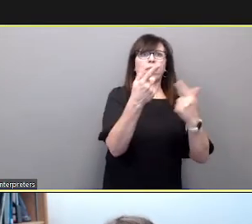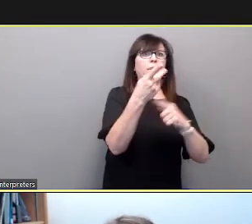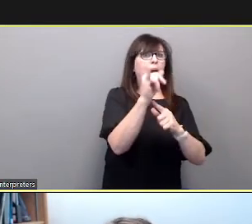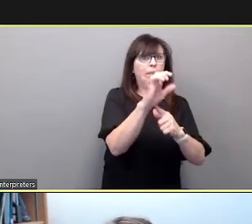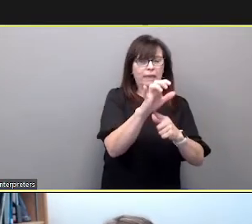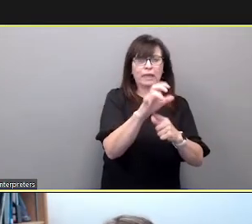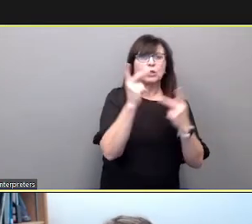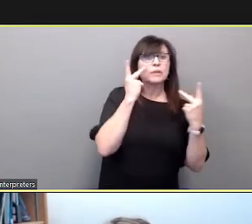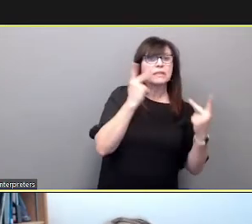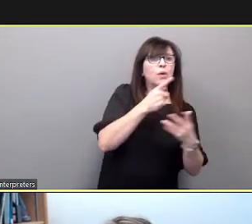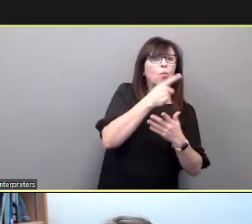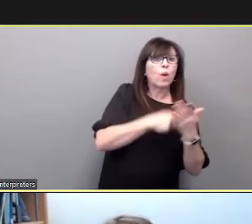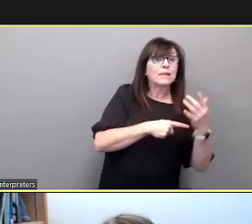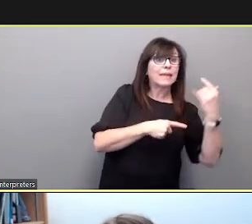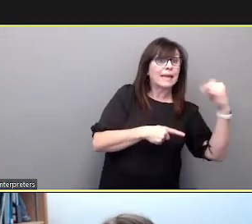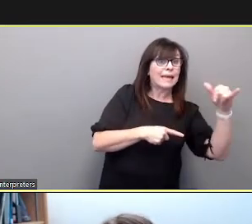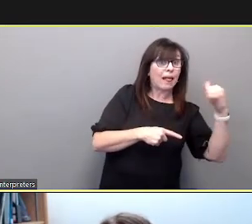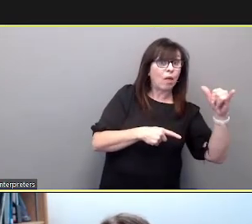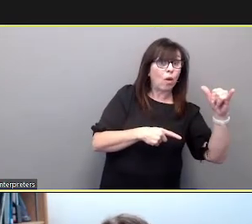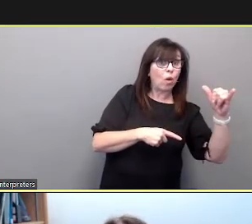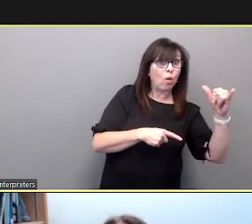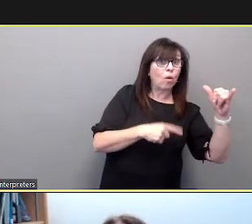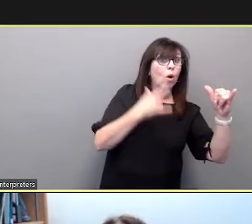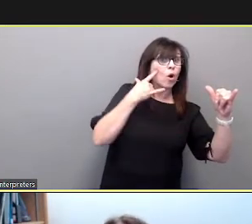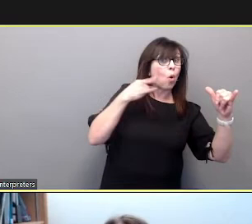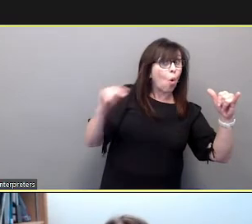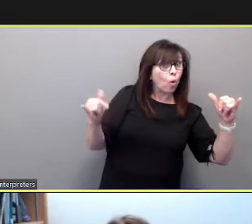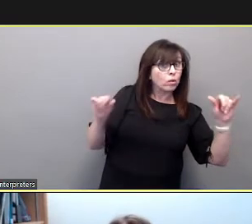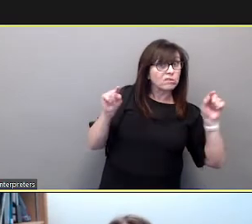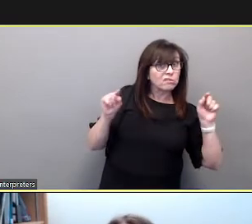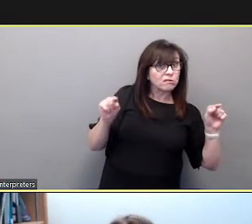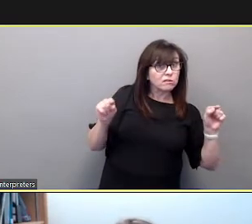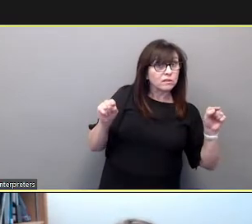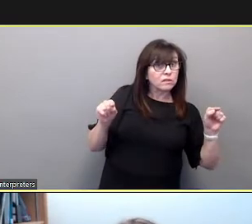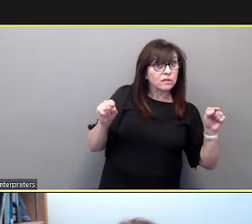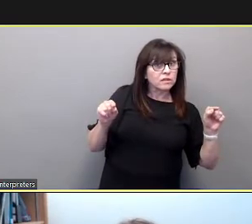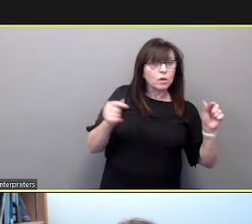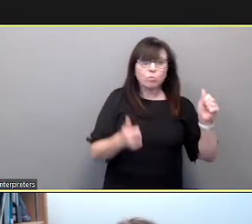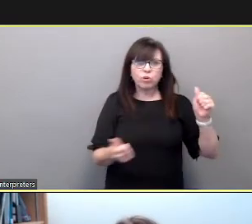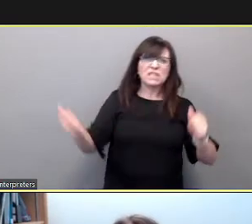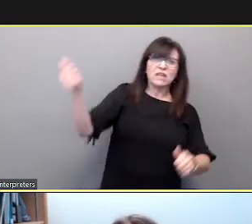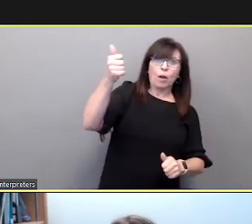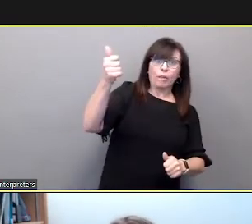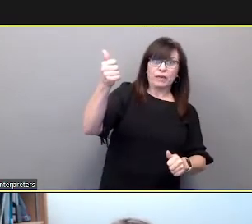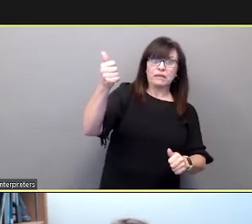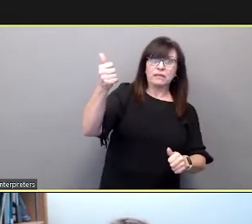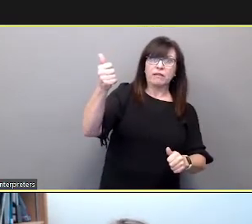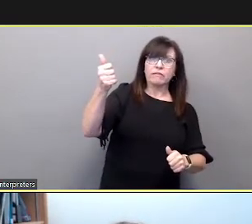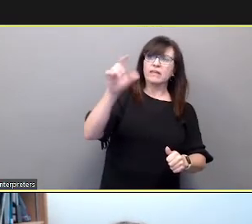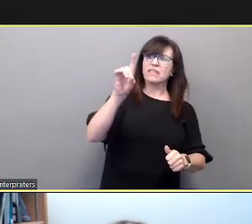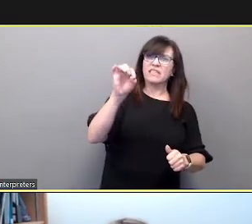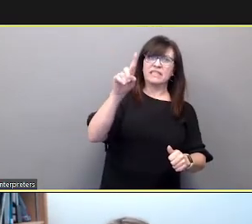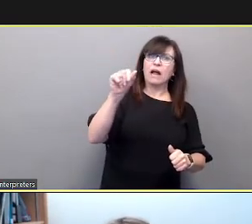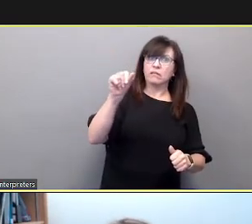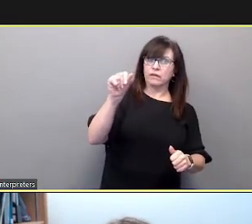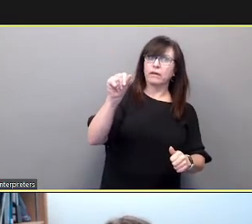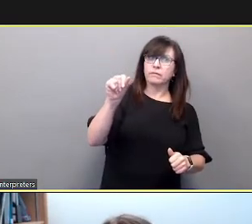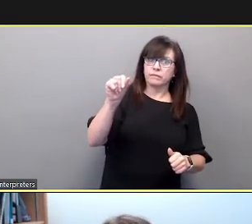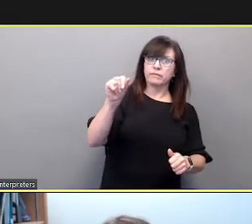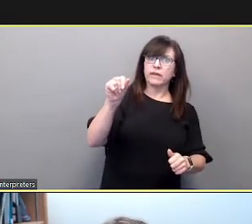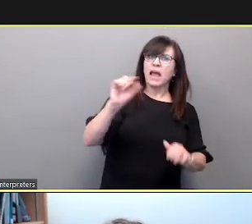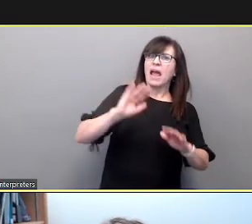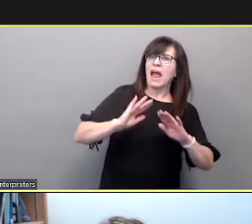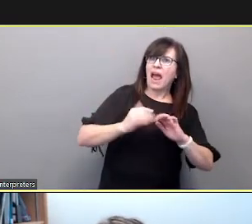what's depicted in the yellow color or the gold is the predominance of the Delta variant and how